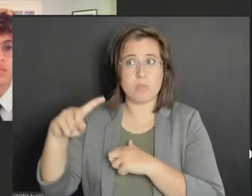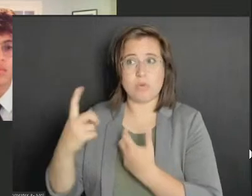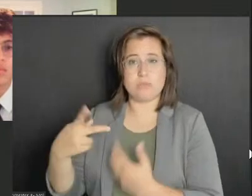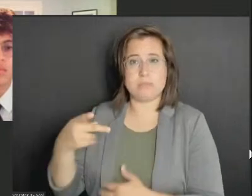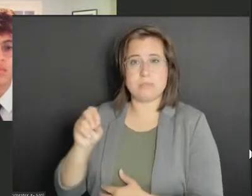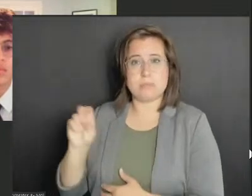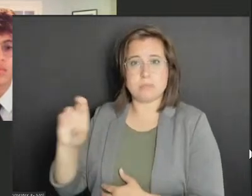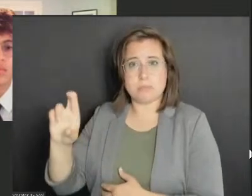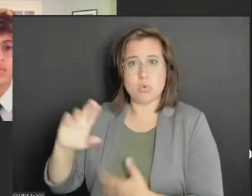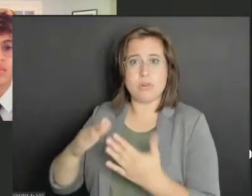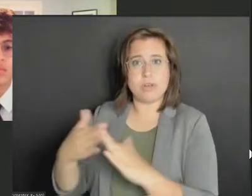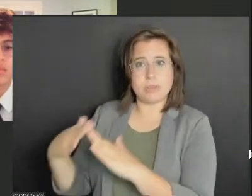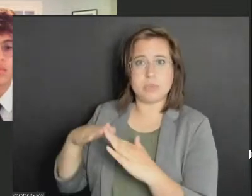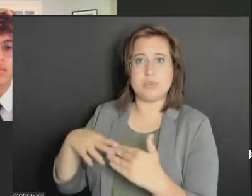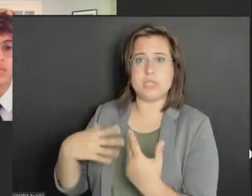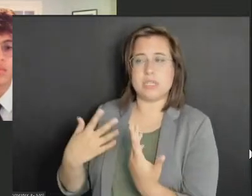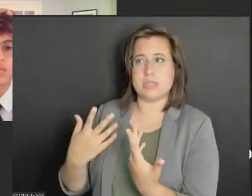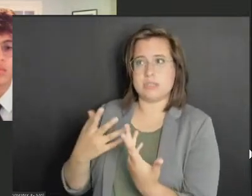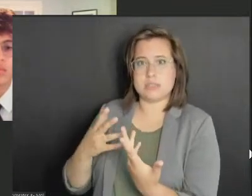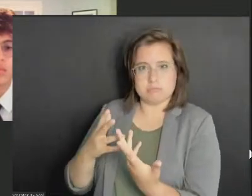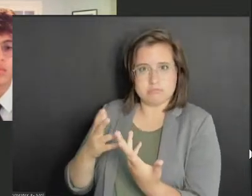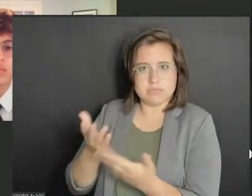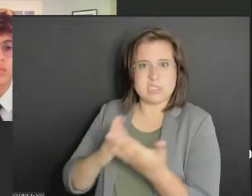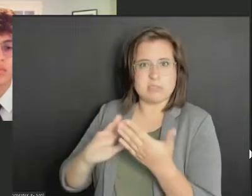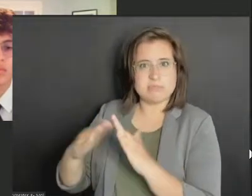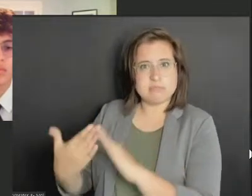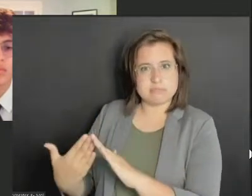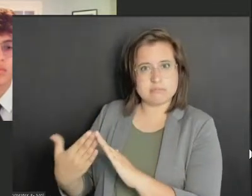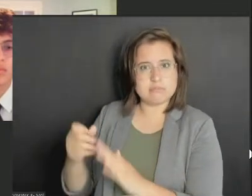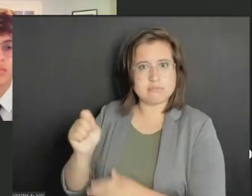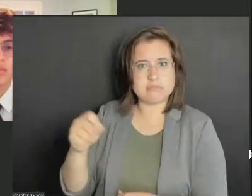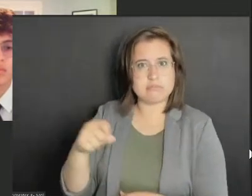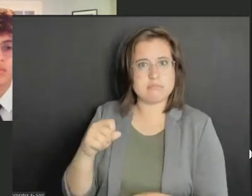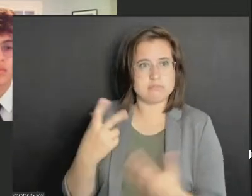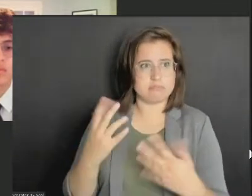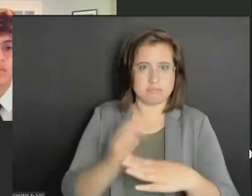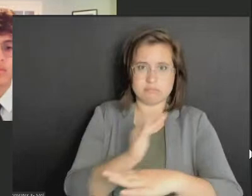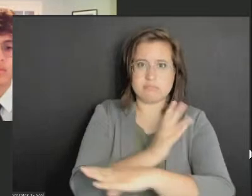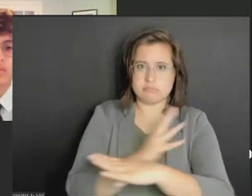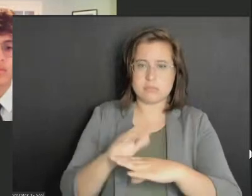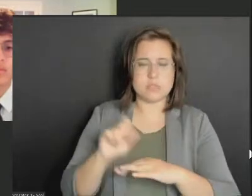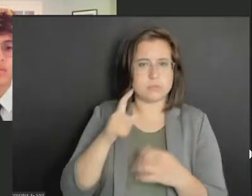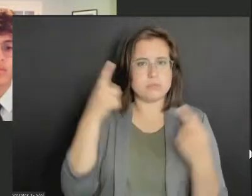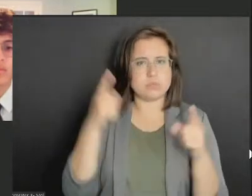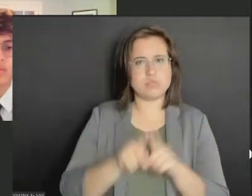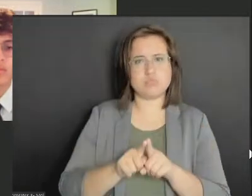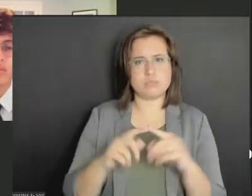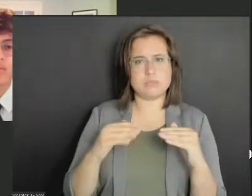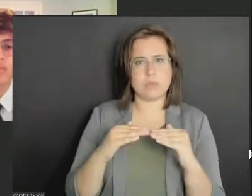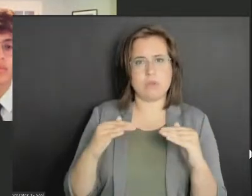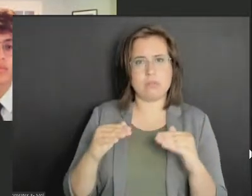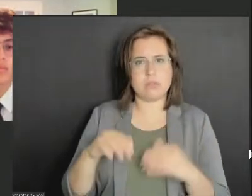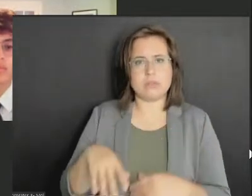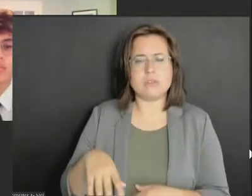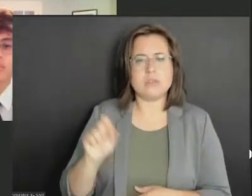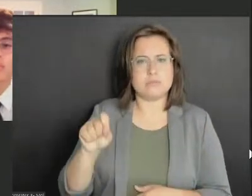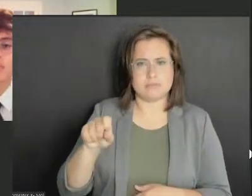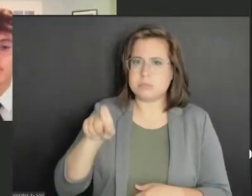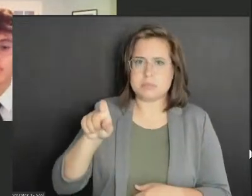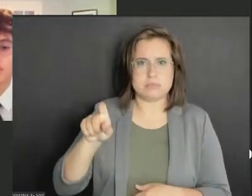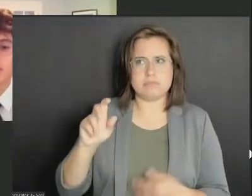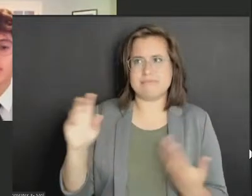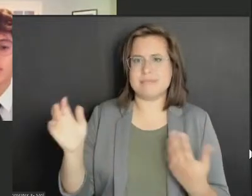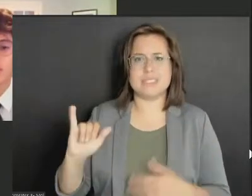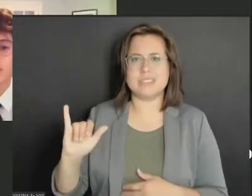urban communities in certain cities. And so I really do agree with my colleague that this should be considered like running water